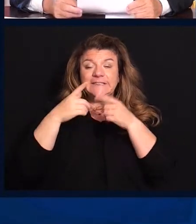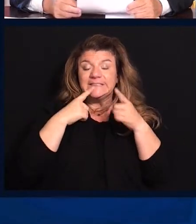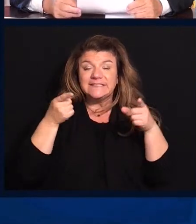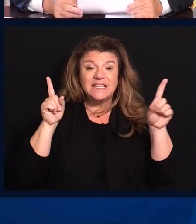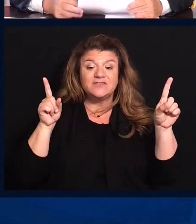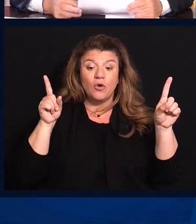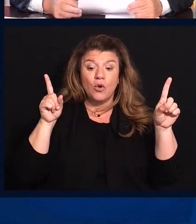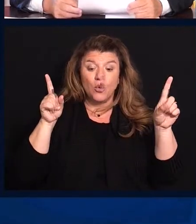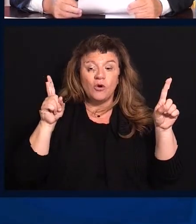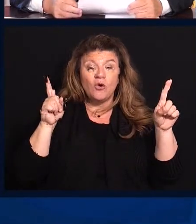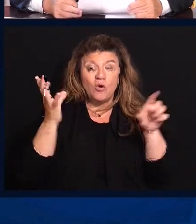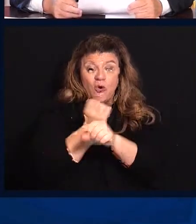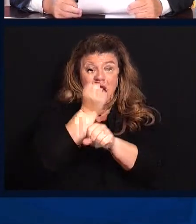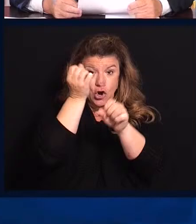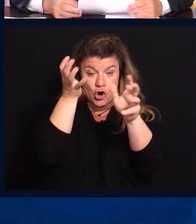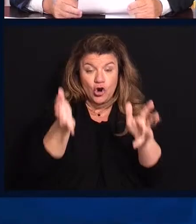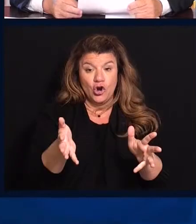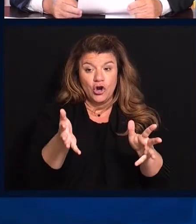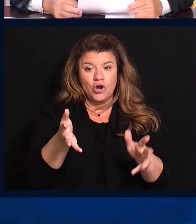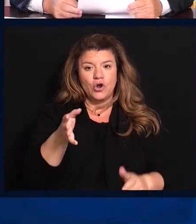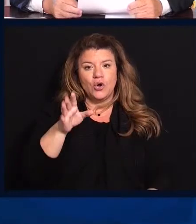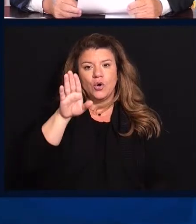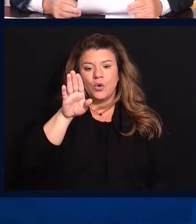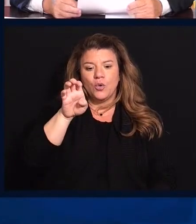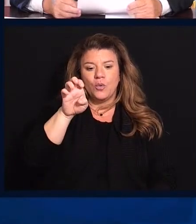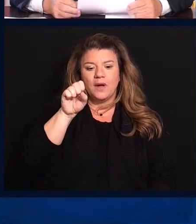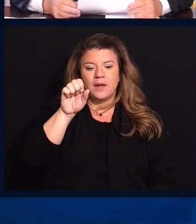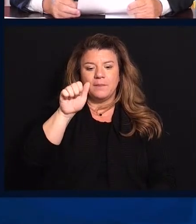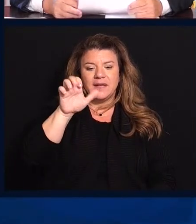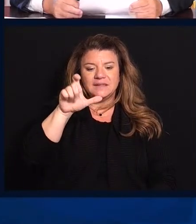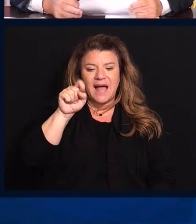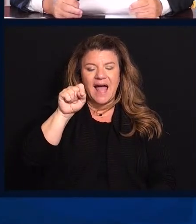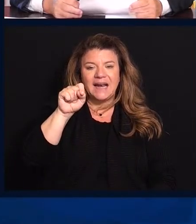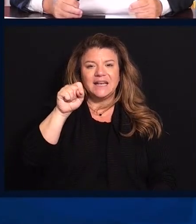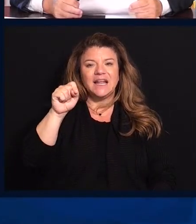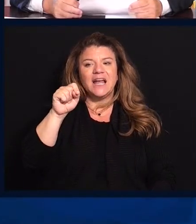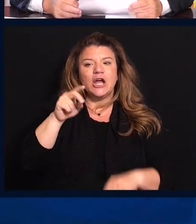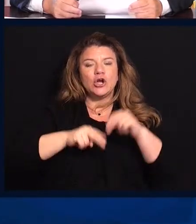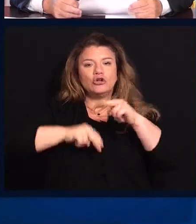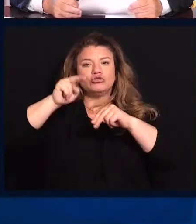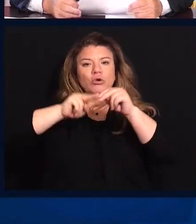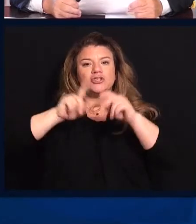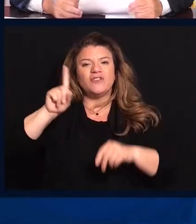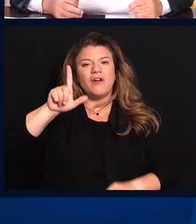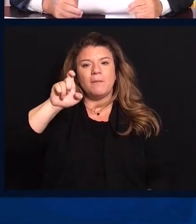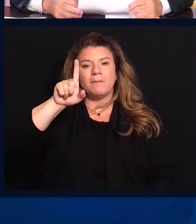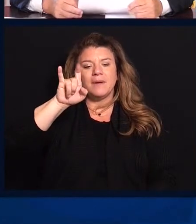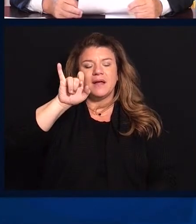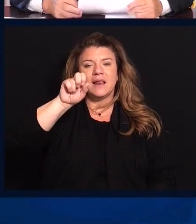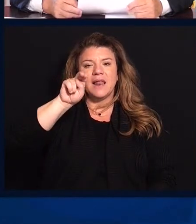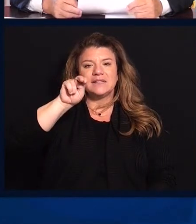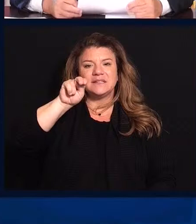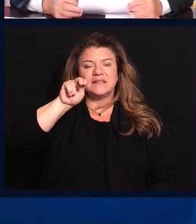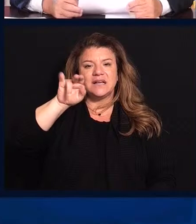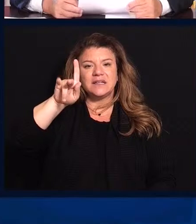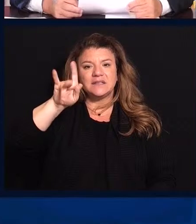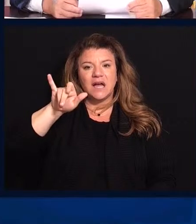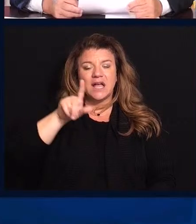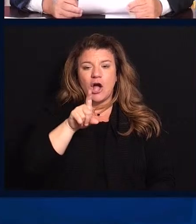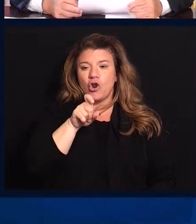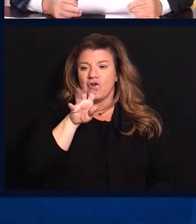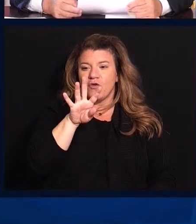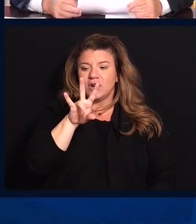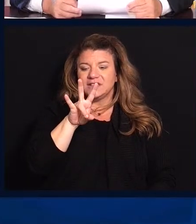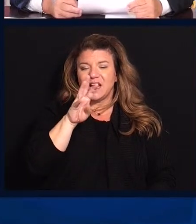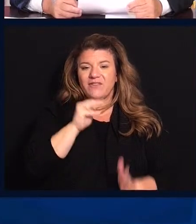successful bid winner was the Bezak Construction Company out of Lexington, Kentucky. It was a